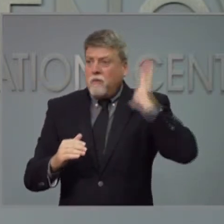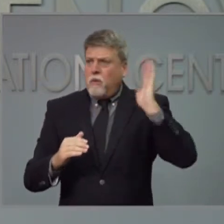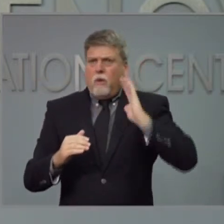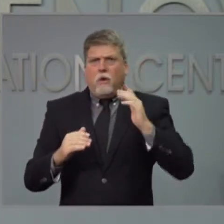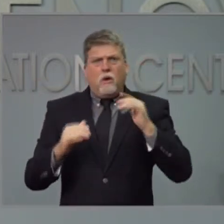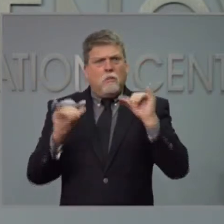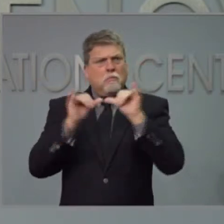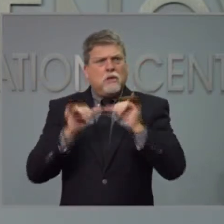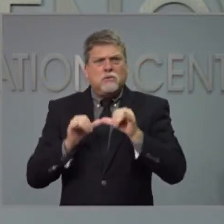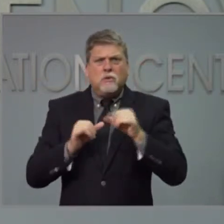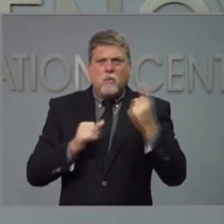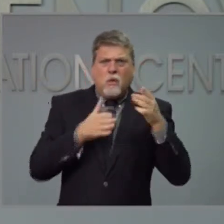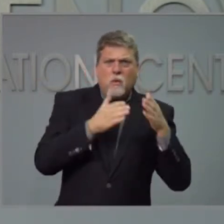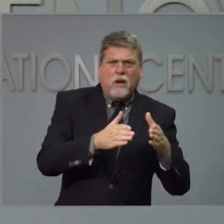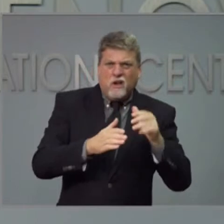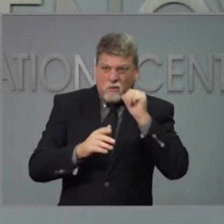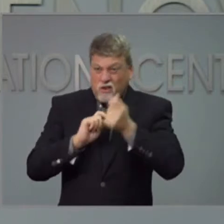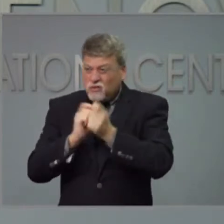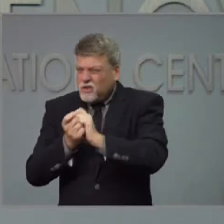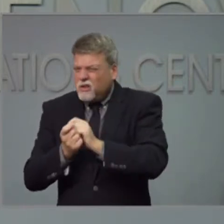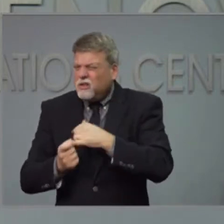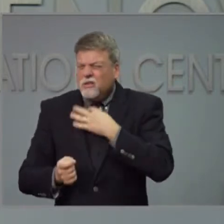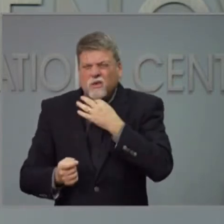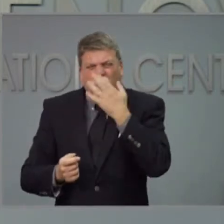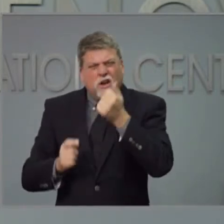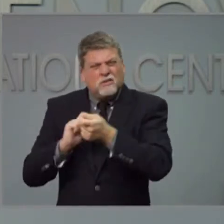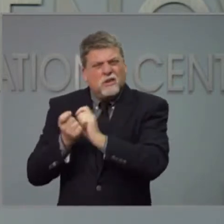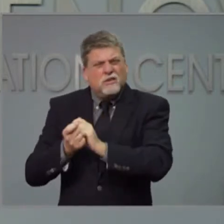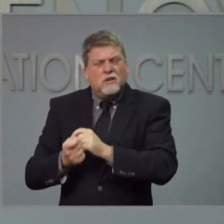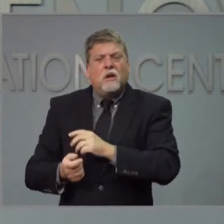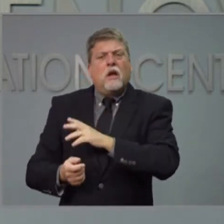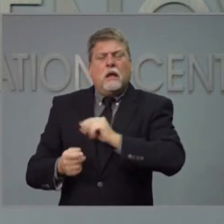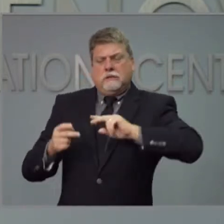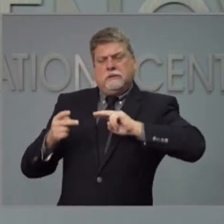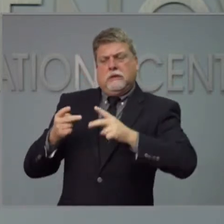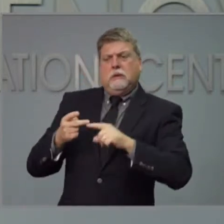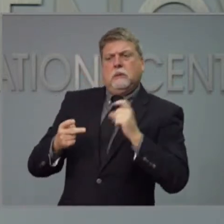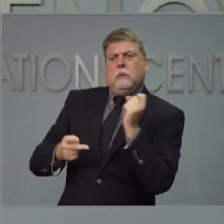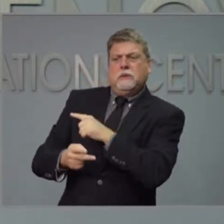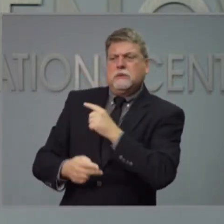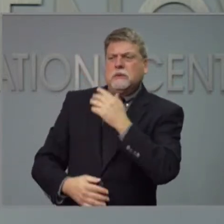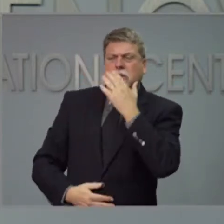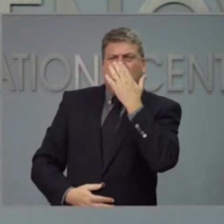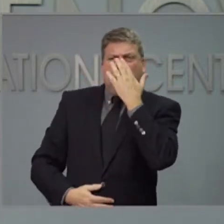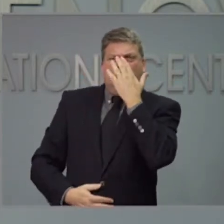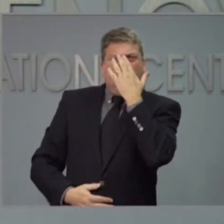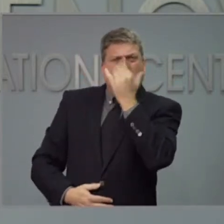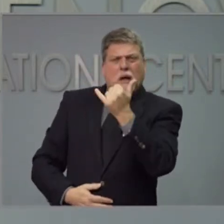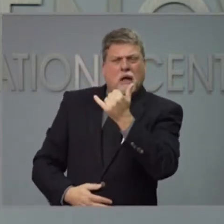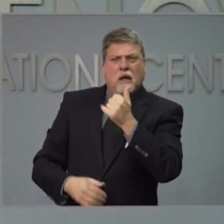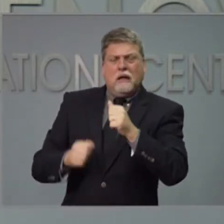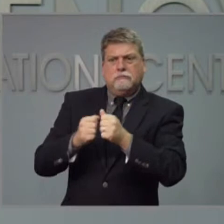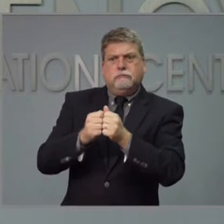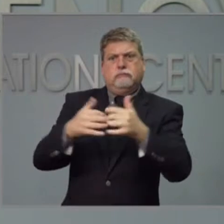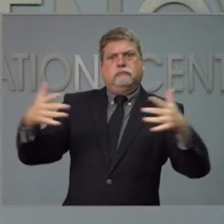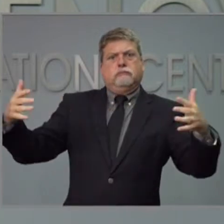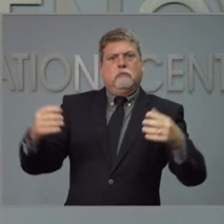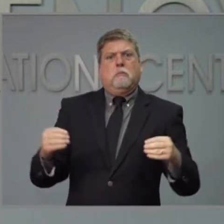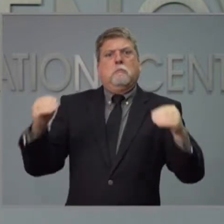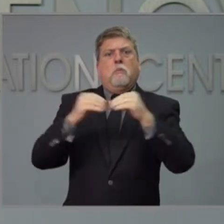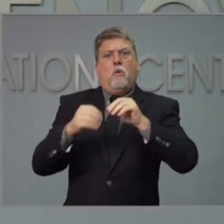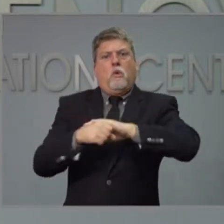they will be measured? And then the other thing is, have you been able to figure out why exactly cases are surging in rural